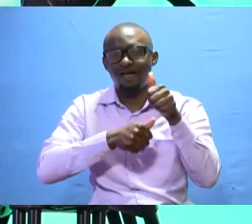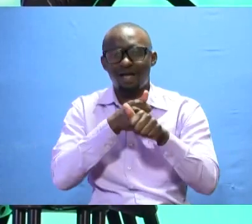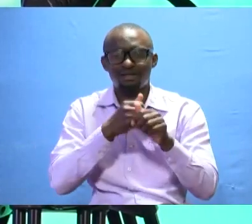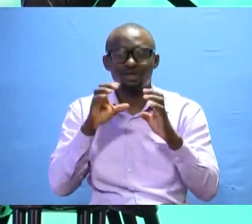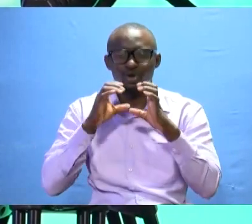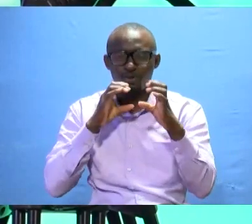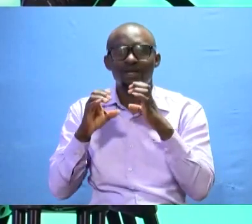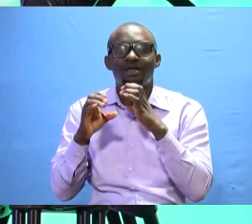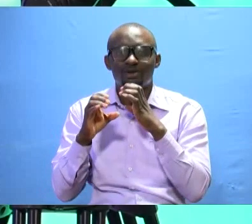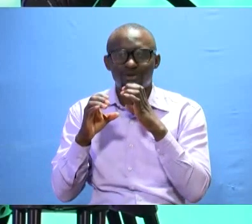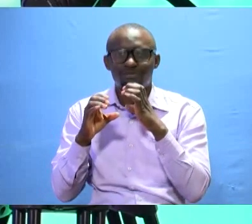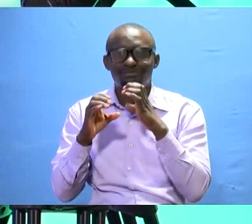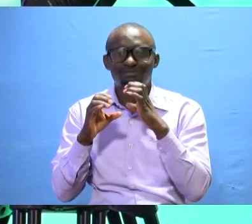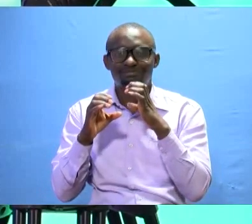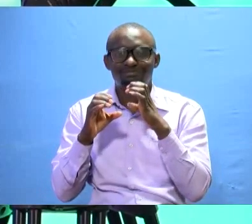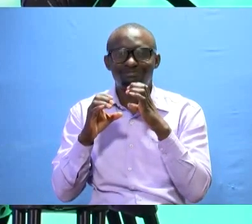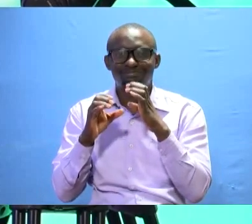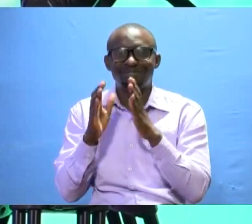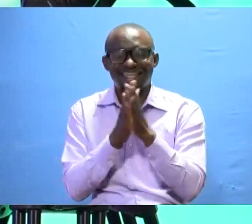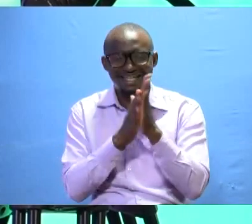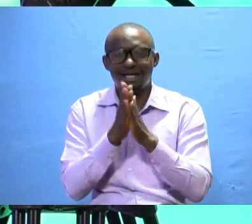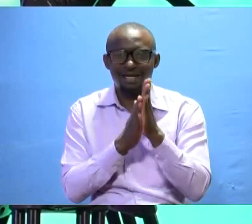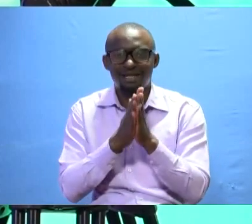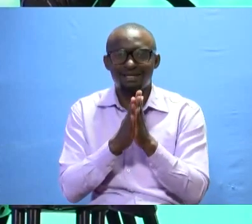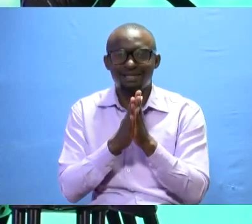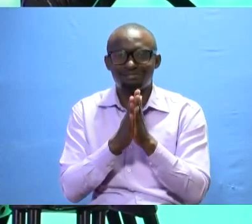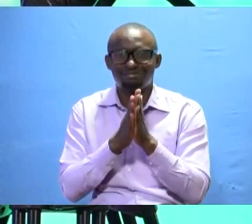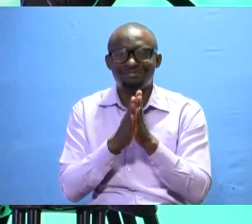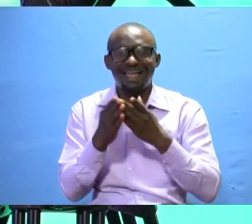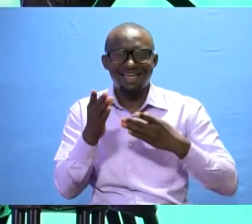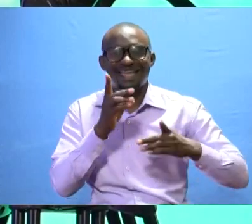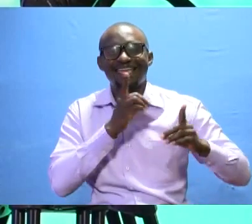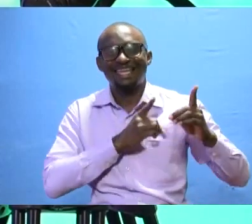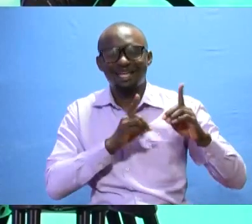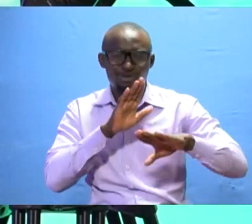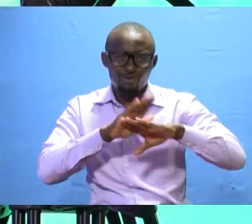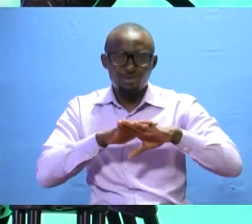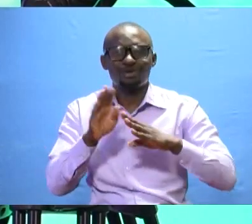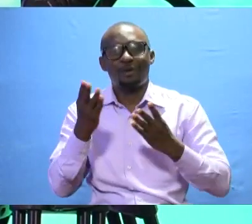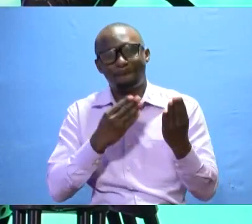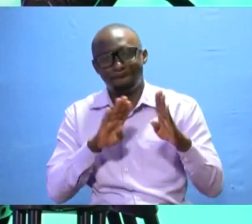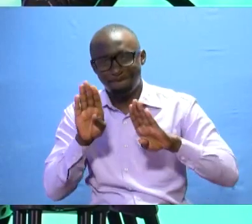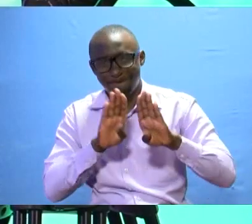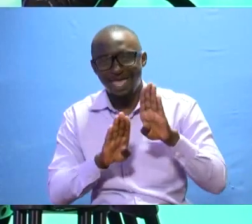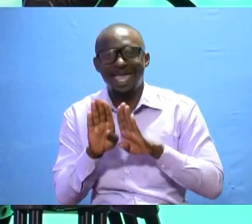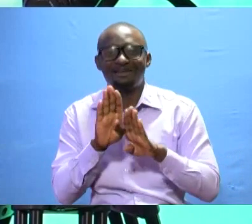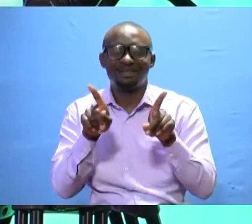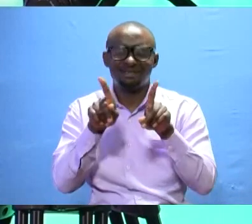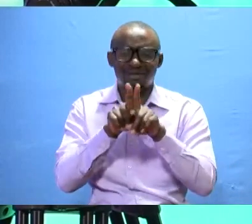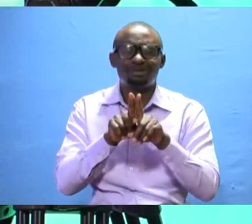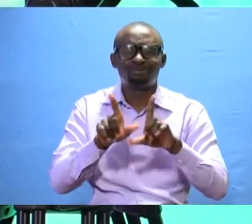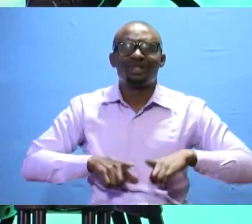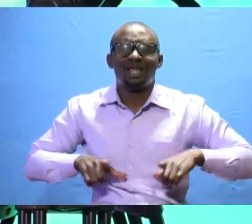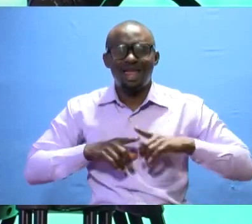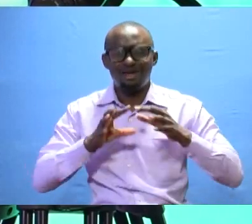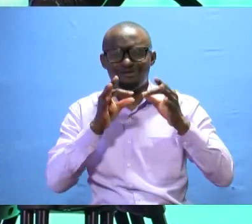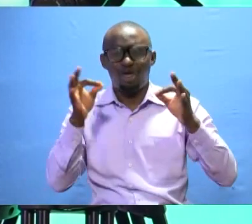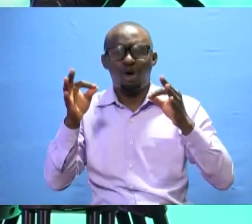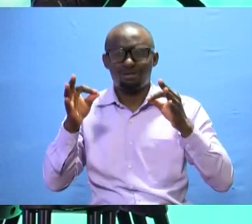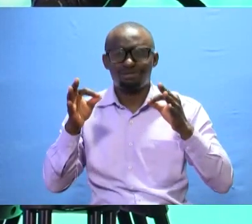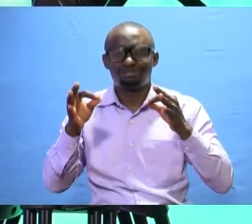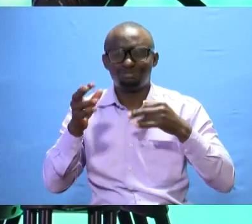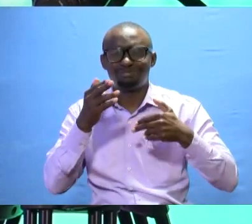for the School of Creative and Performing Arts, Film and Media Studies as we prepare for the future with a new strategic mission